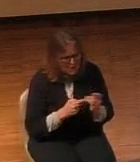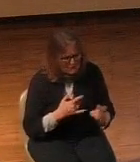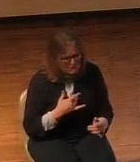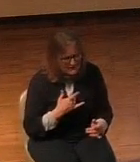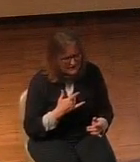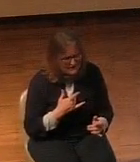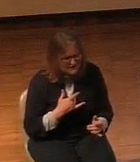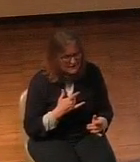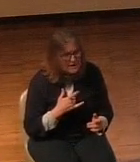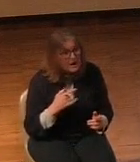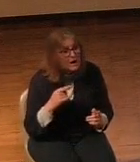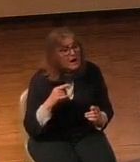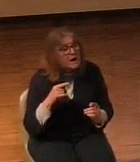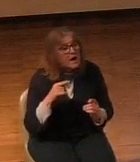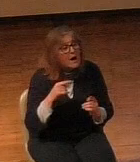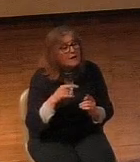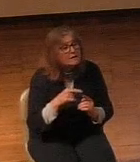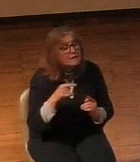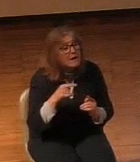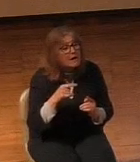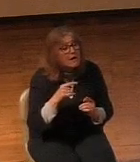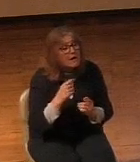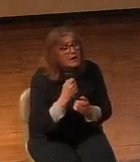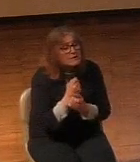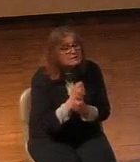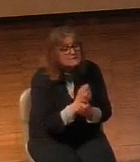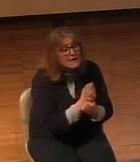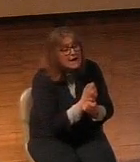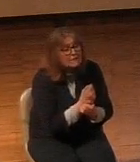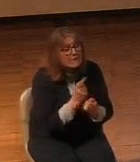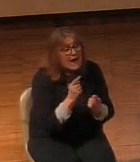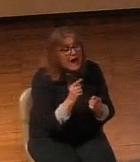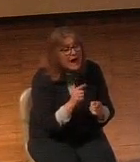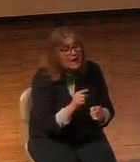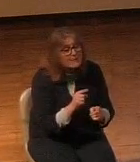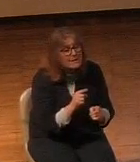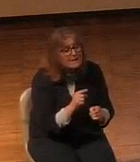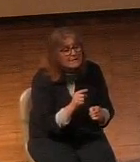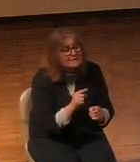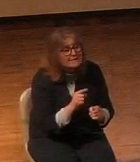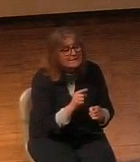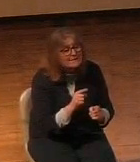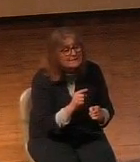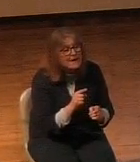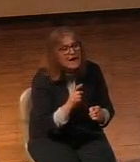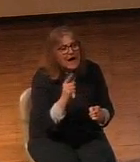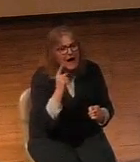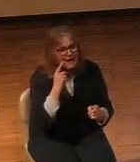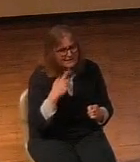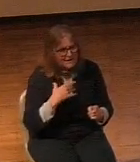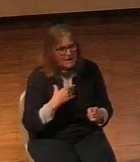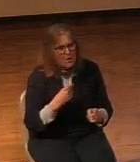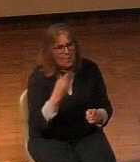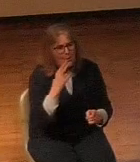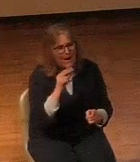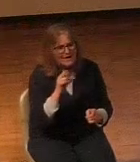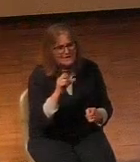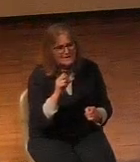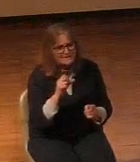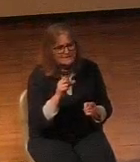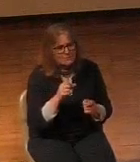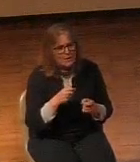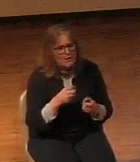Until slavery comes, I would submit to you, whiteness comes and breaks it up. And Alice